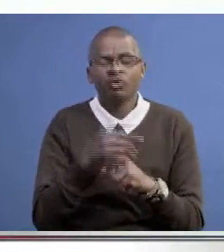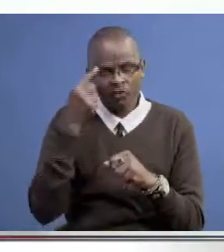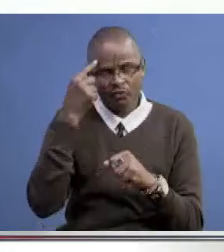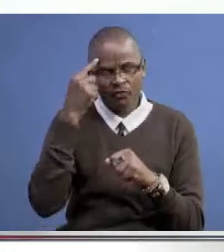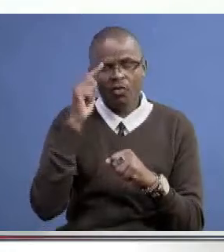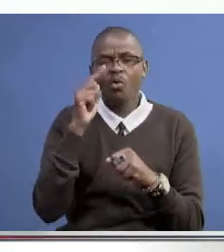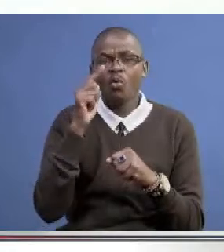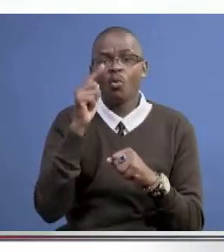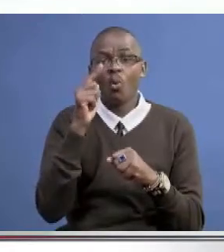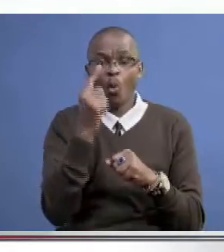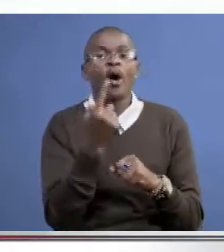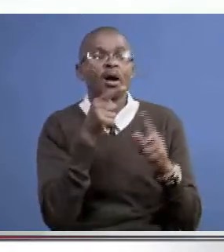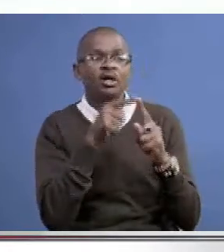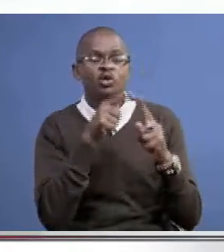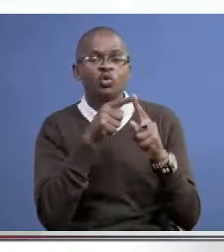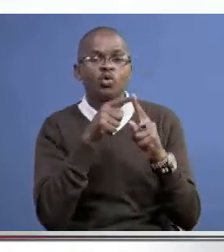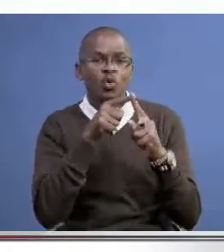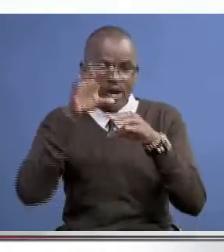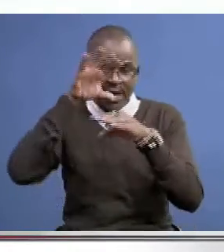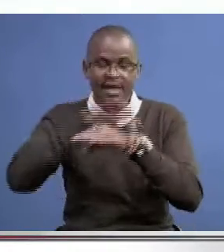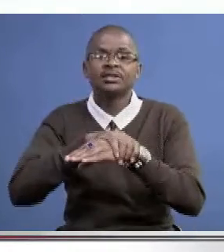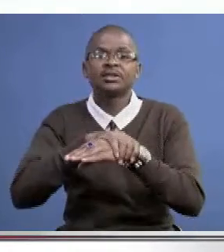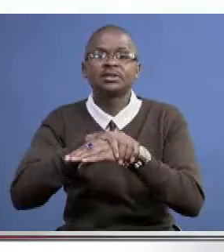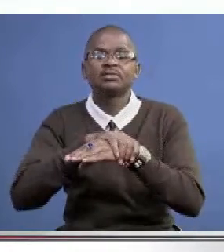for one to reach